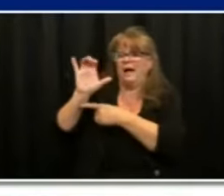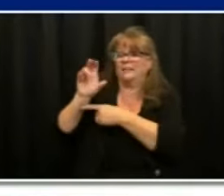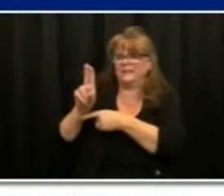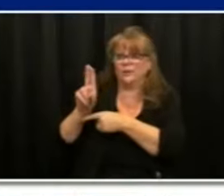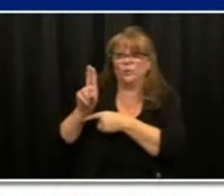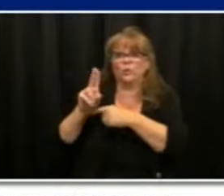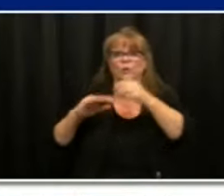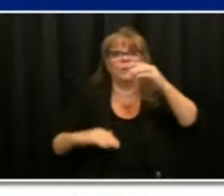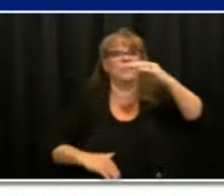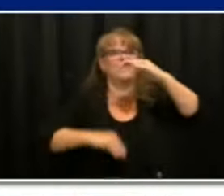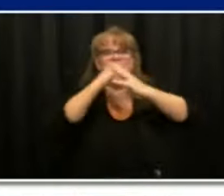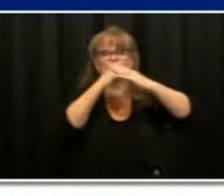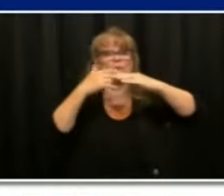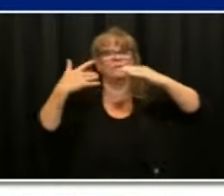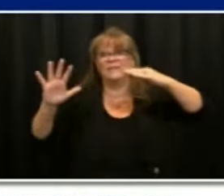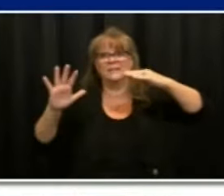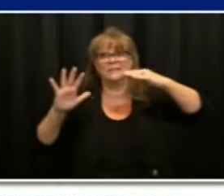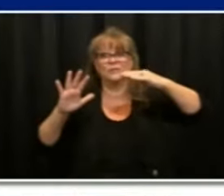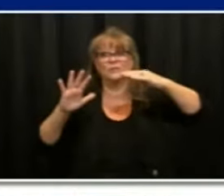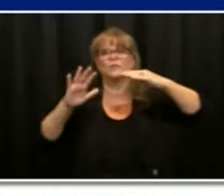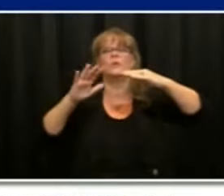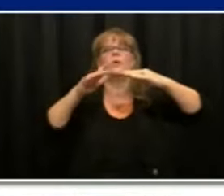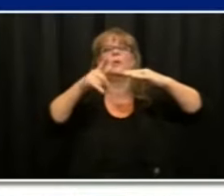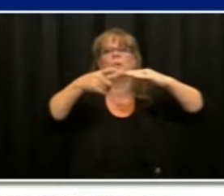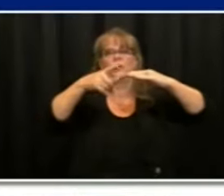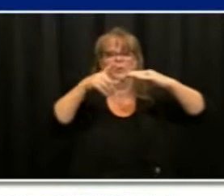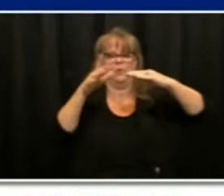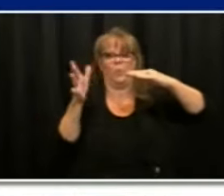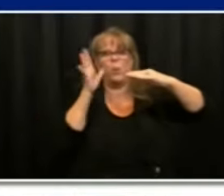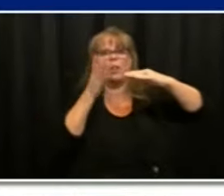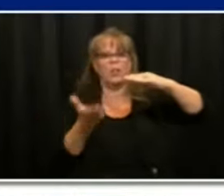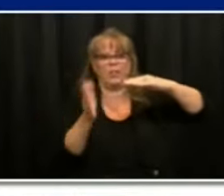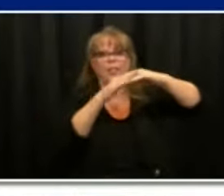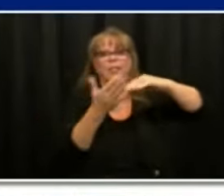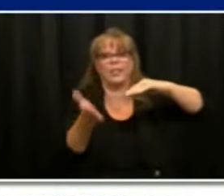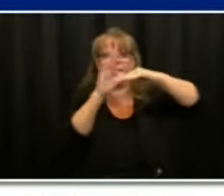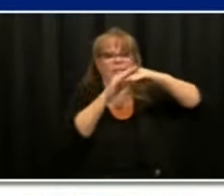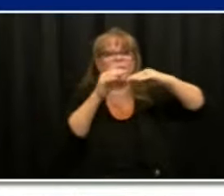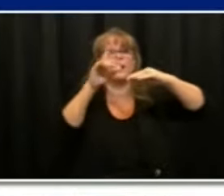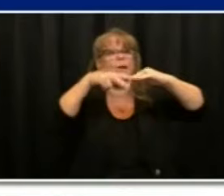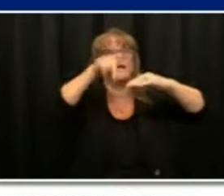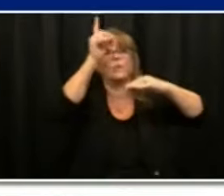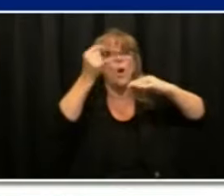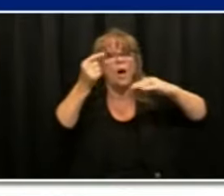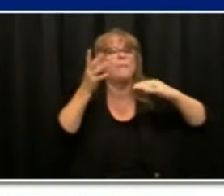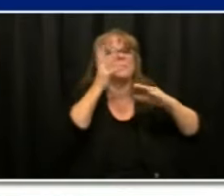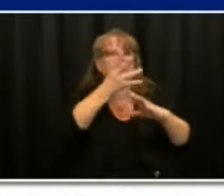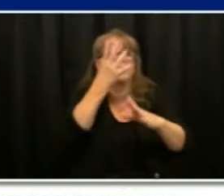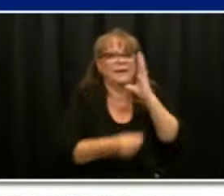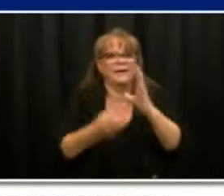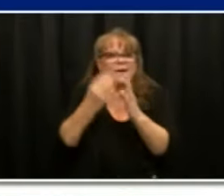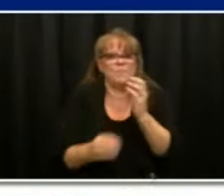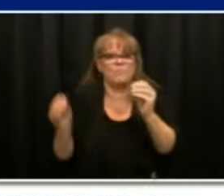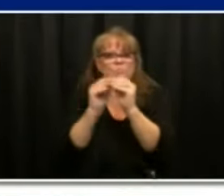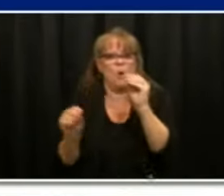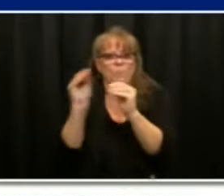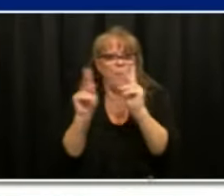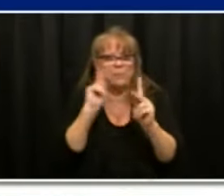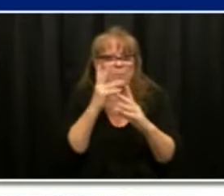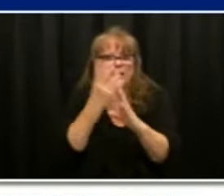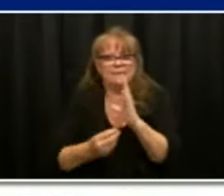our transmission control level to 75% soon, this table shows you that we can cut cases and deaths in half in the